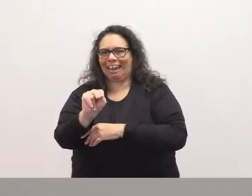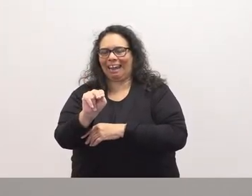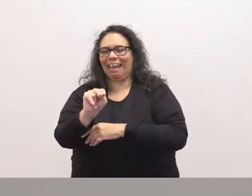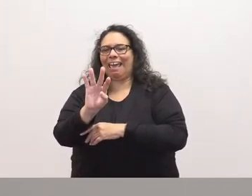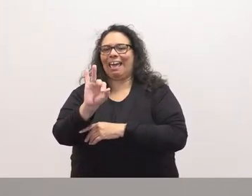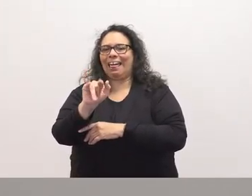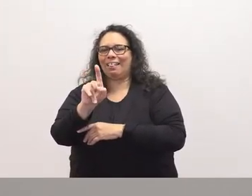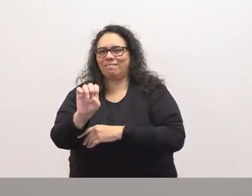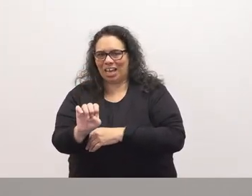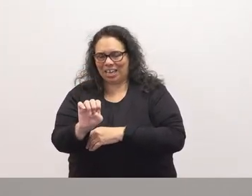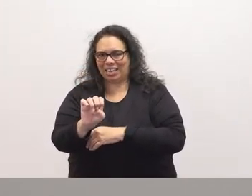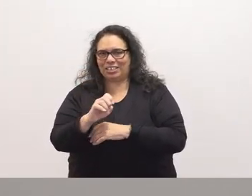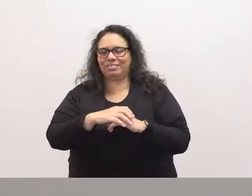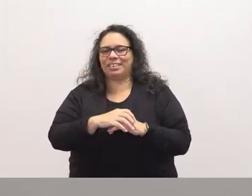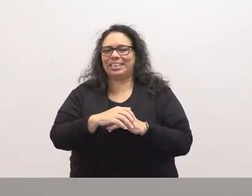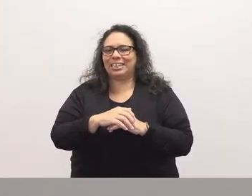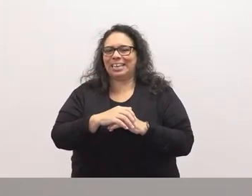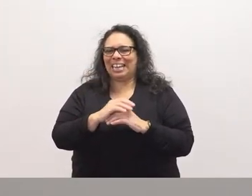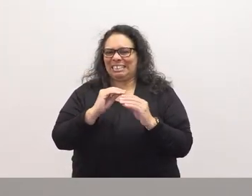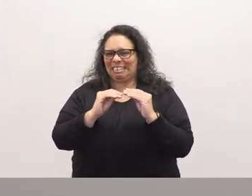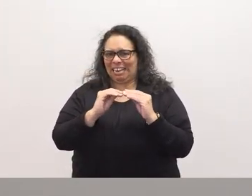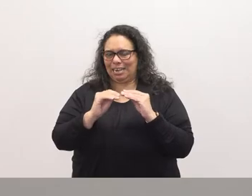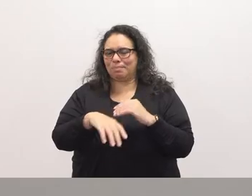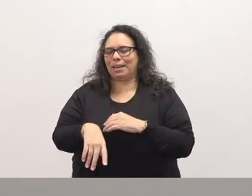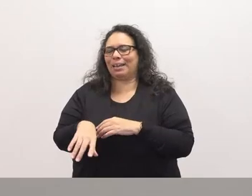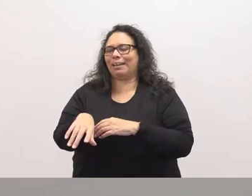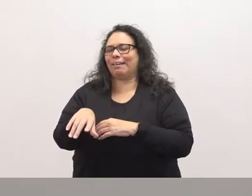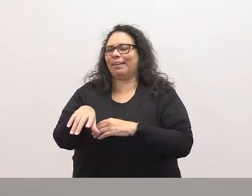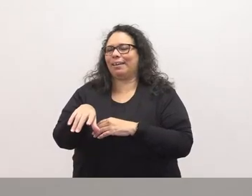by Alice Lynn and Staunton Lind.